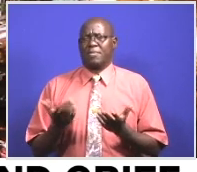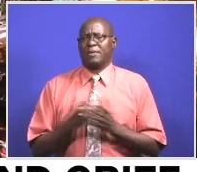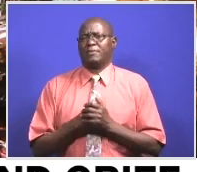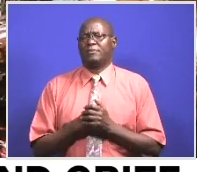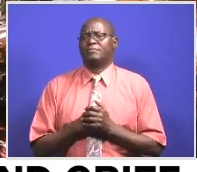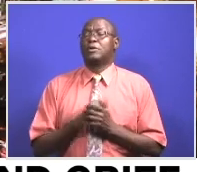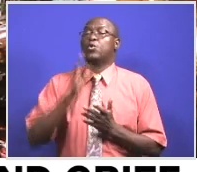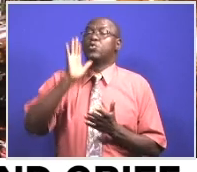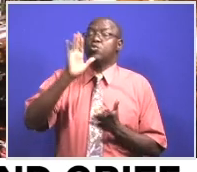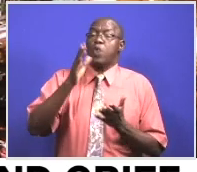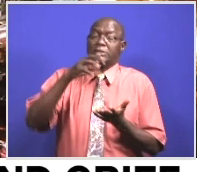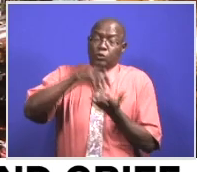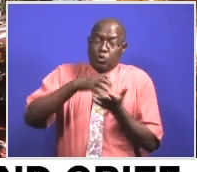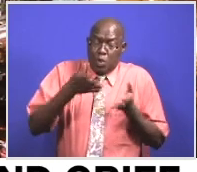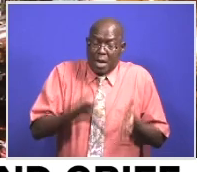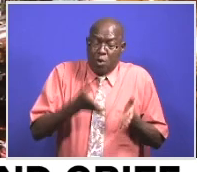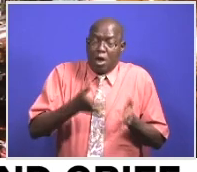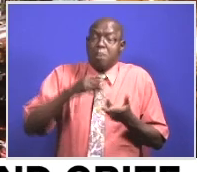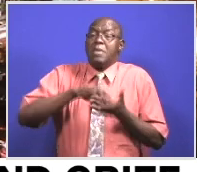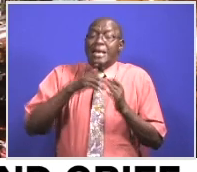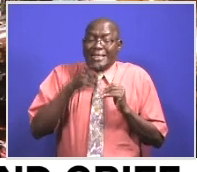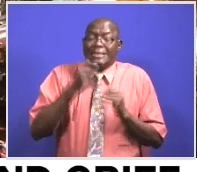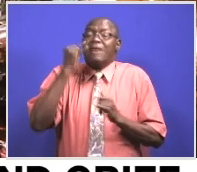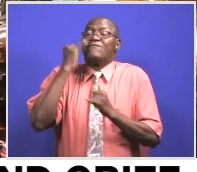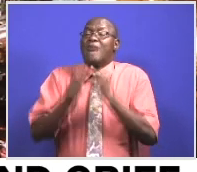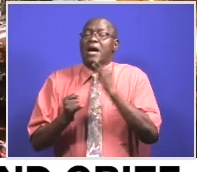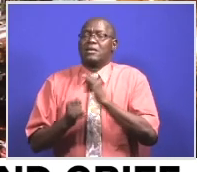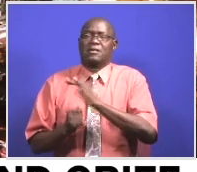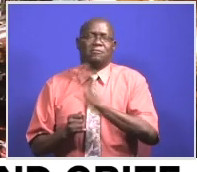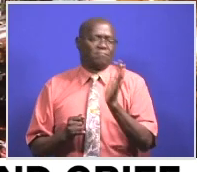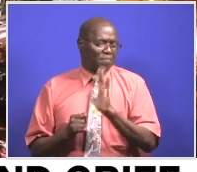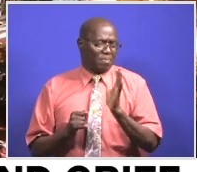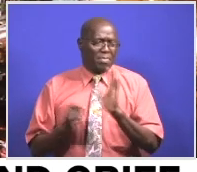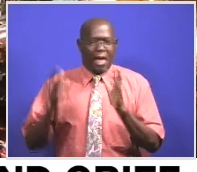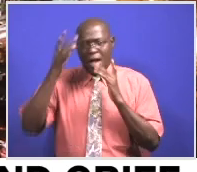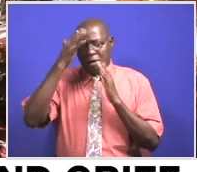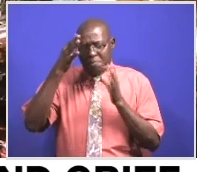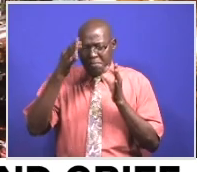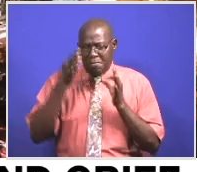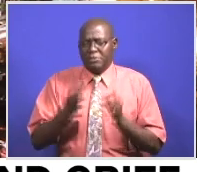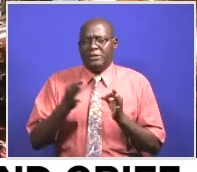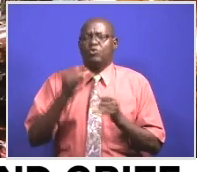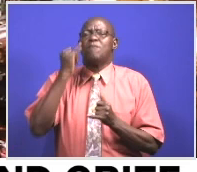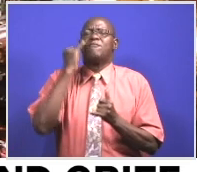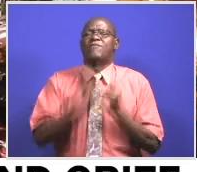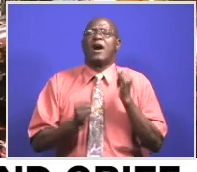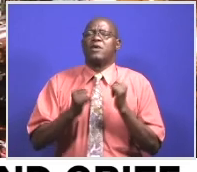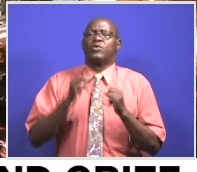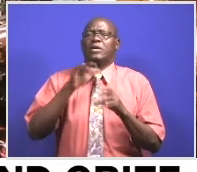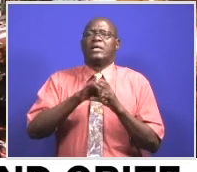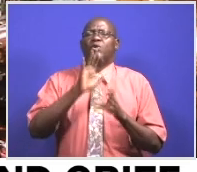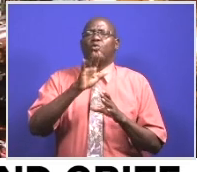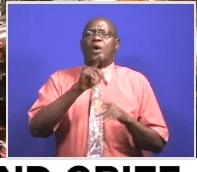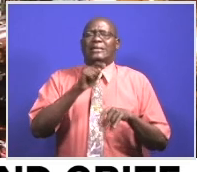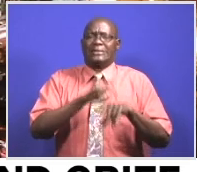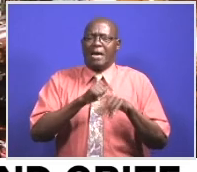destination. Don't make the permanent decision in your painful time. Let me tell you,